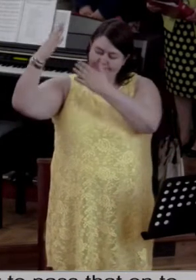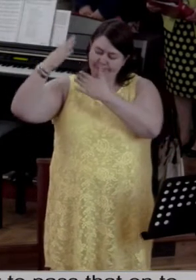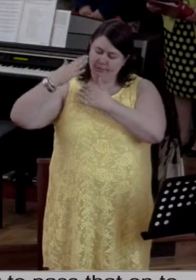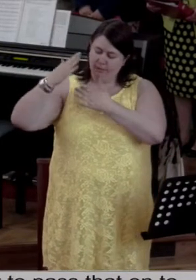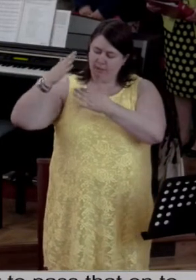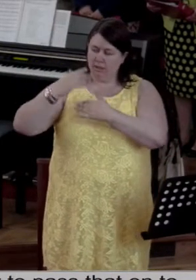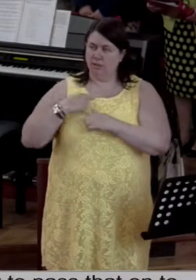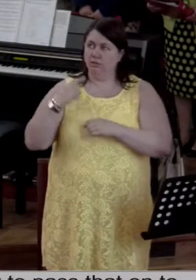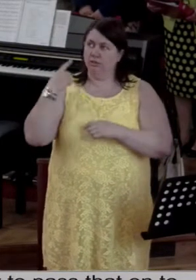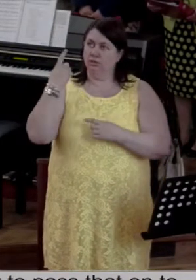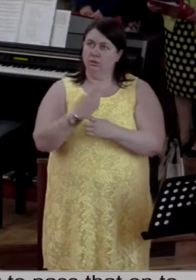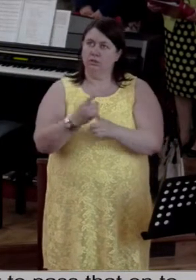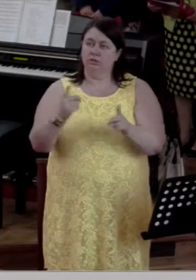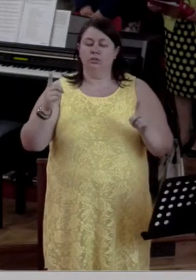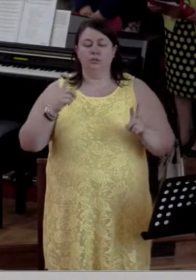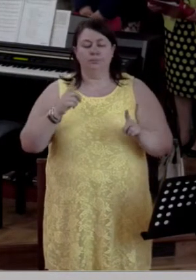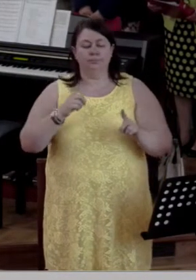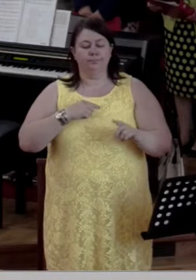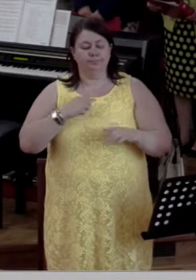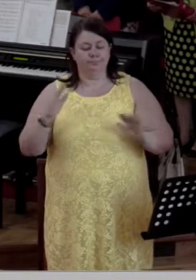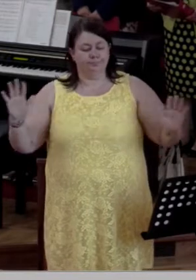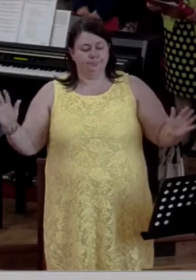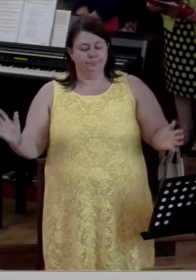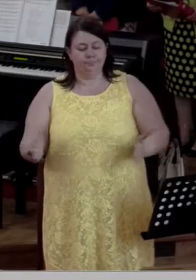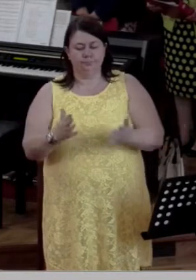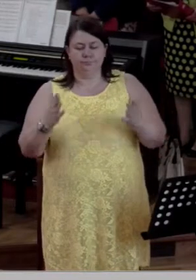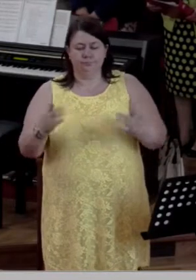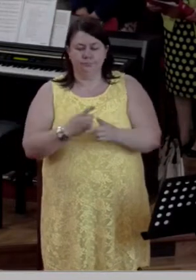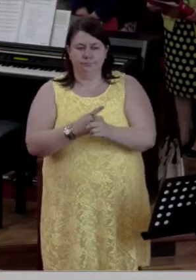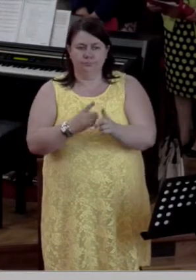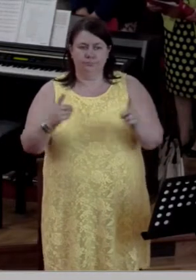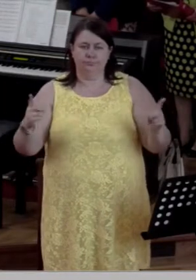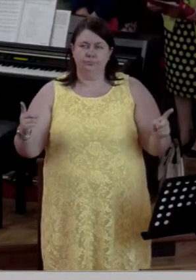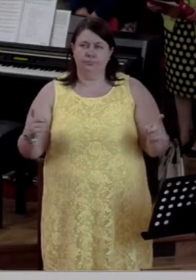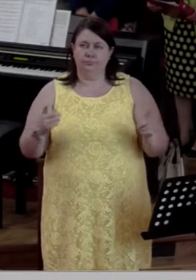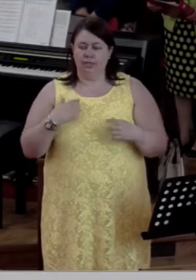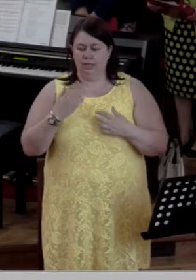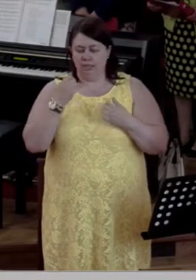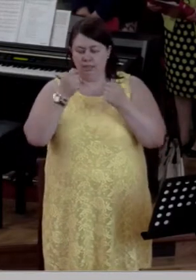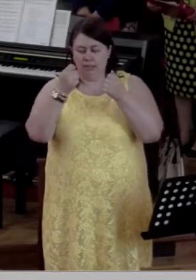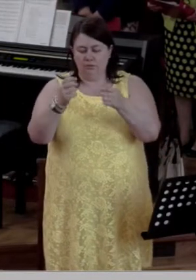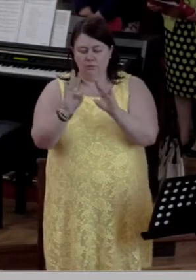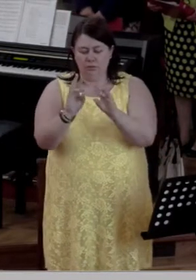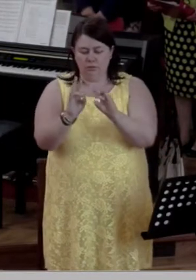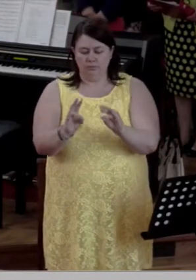Lord lift up the light of his countenance upon you and give you peace.